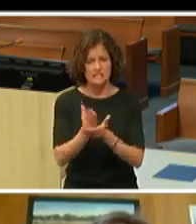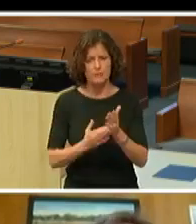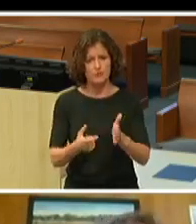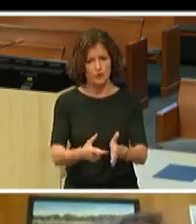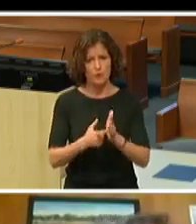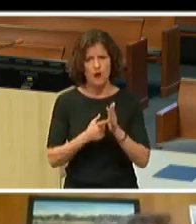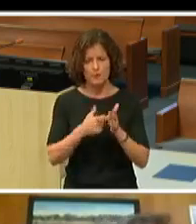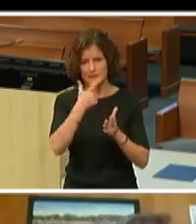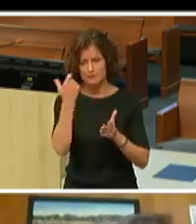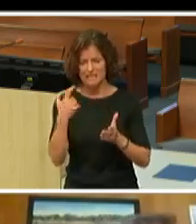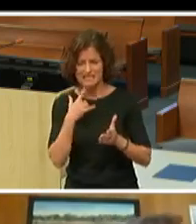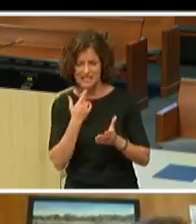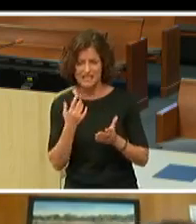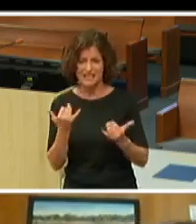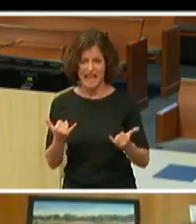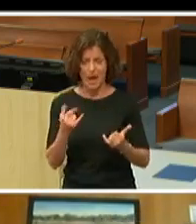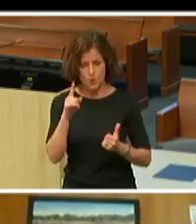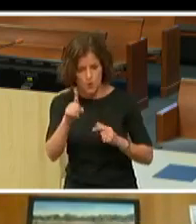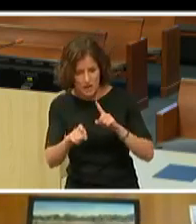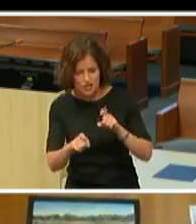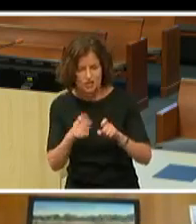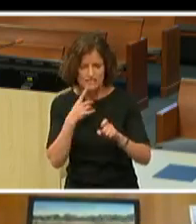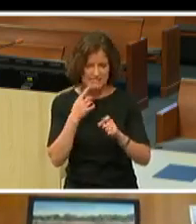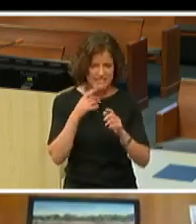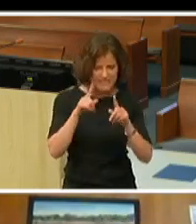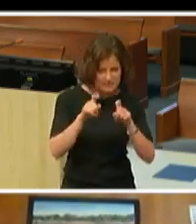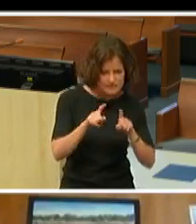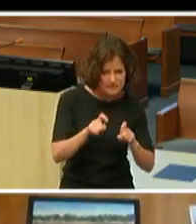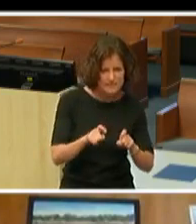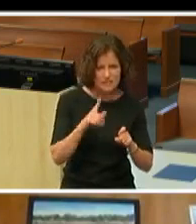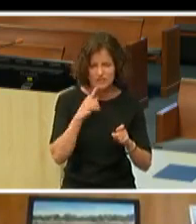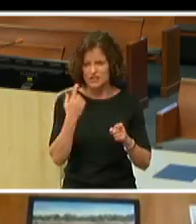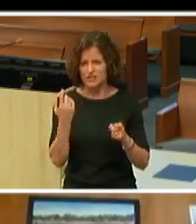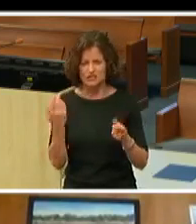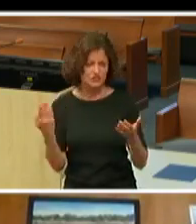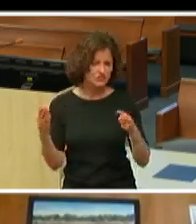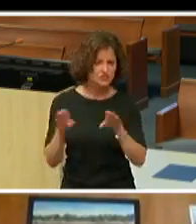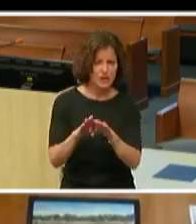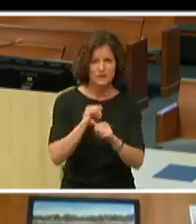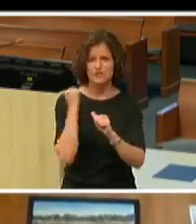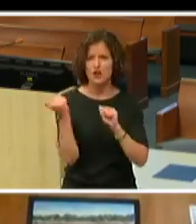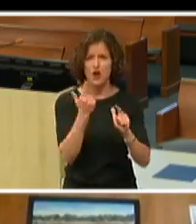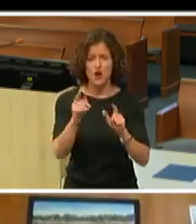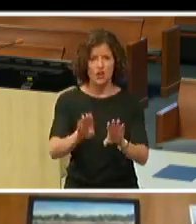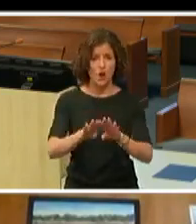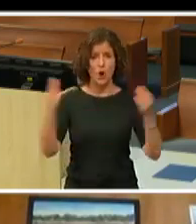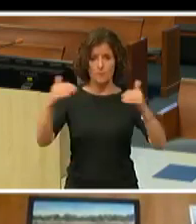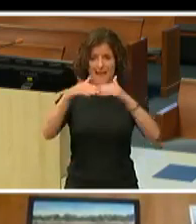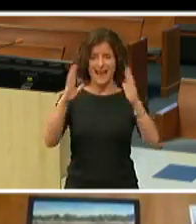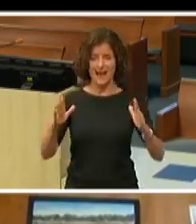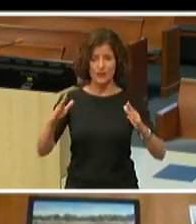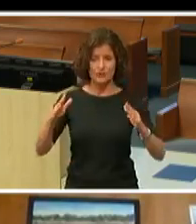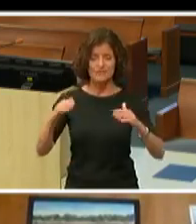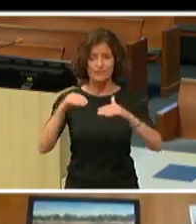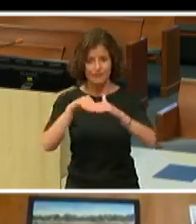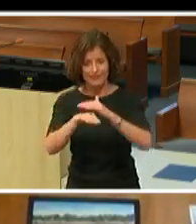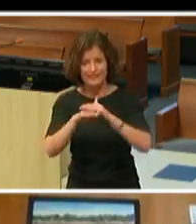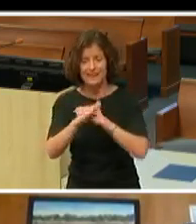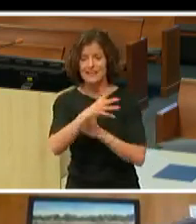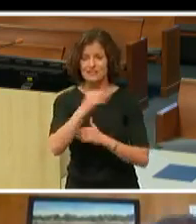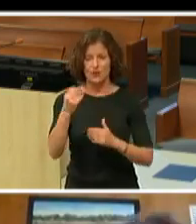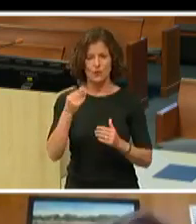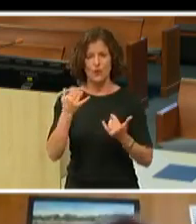questioning and screening. They're shutting down all open houses. And so from the standpoint of what